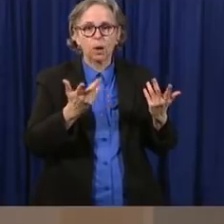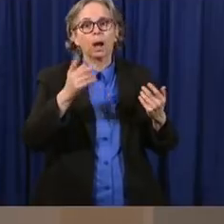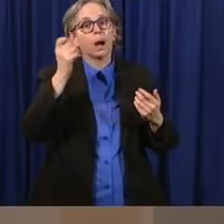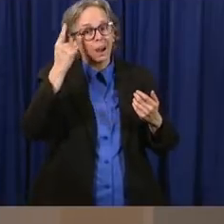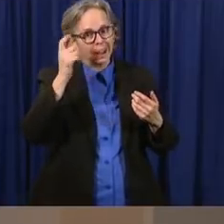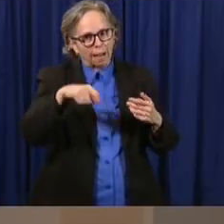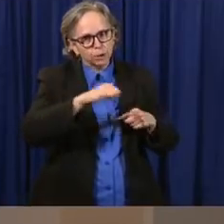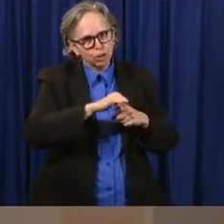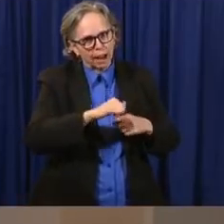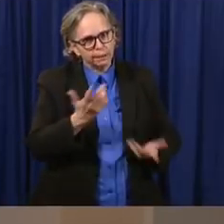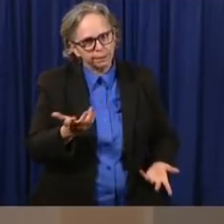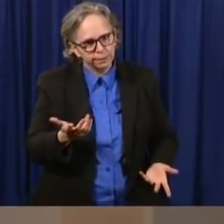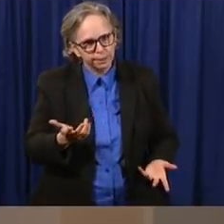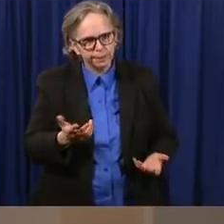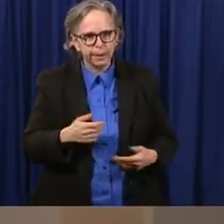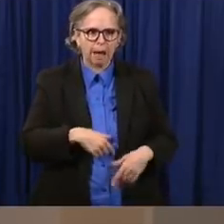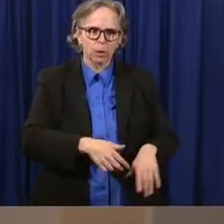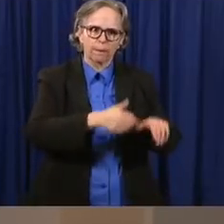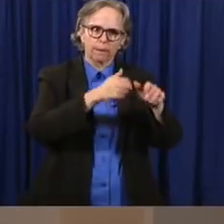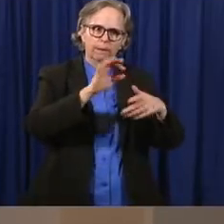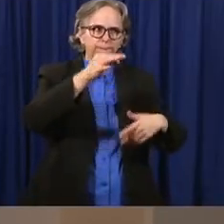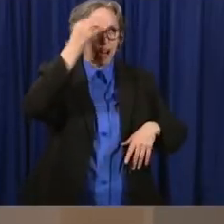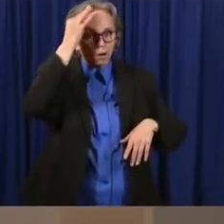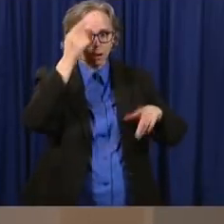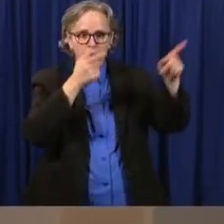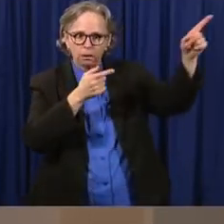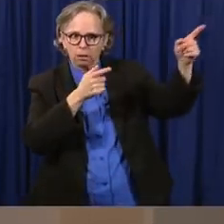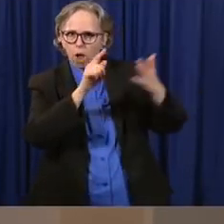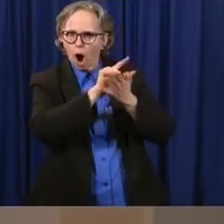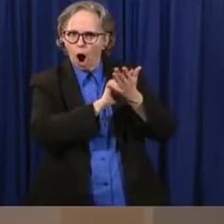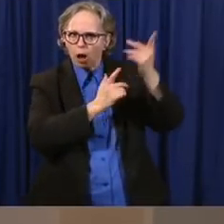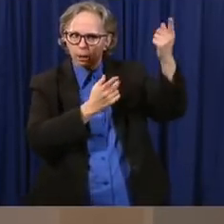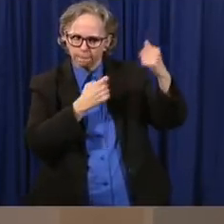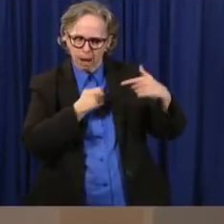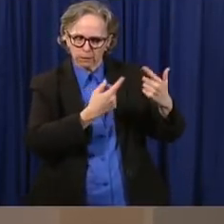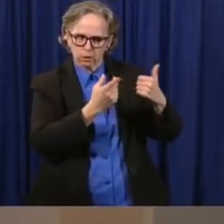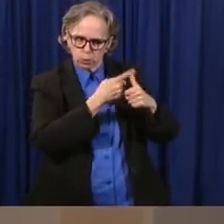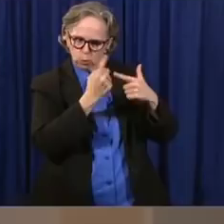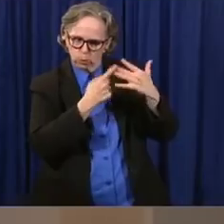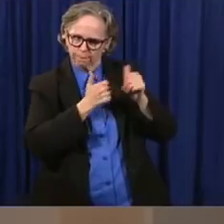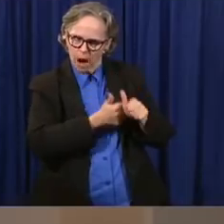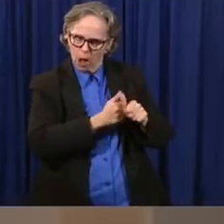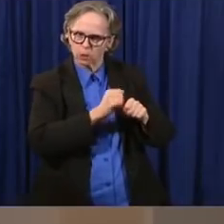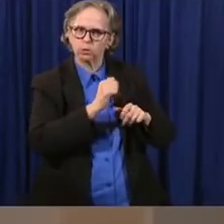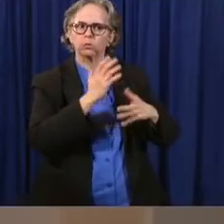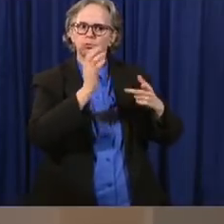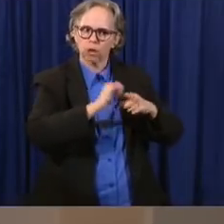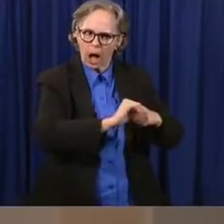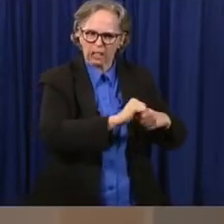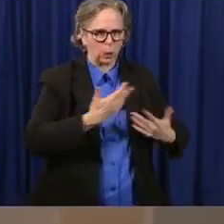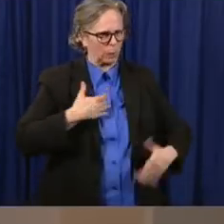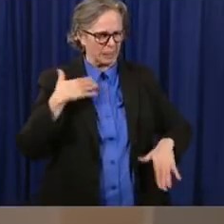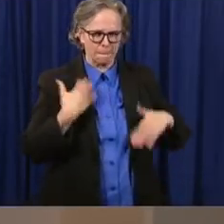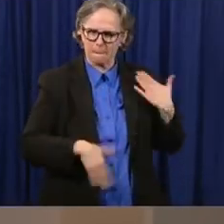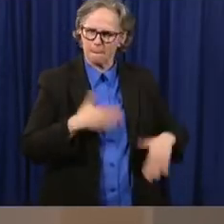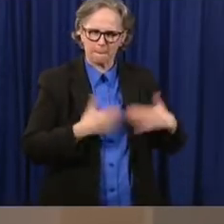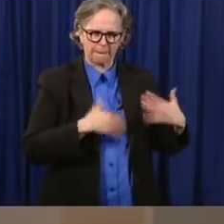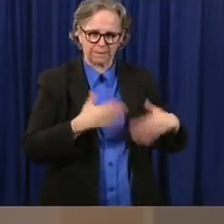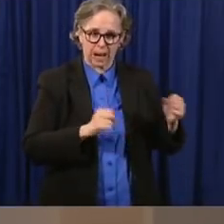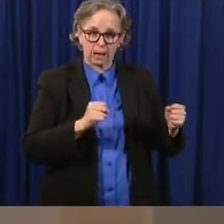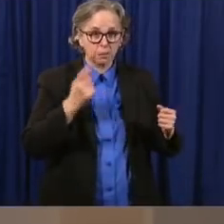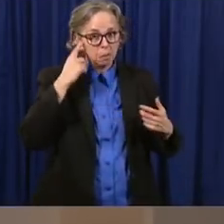following the federal and state laws to do this, and we've ramped up faster than I actually thought we even could.